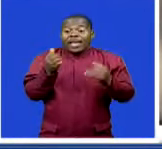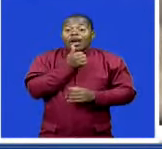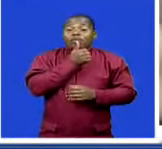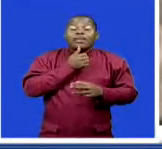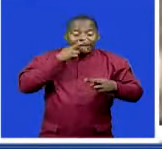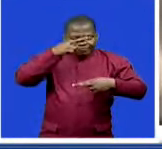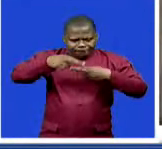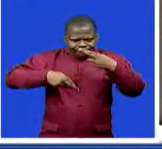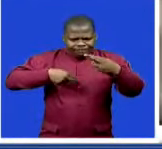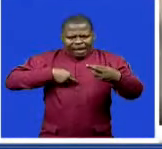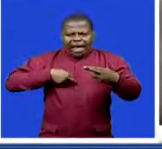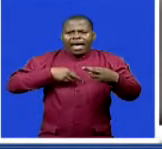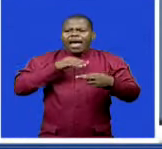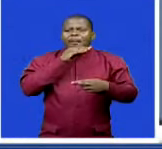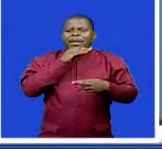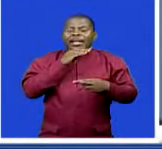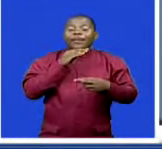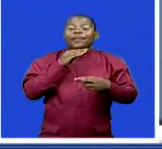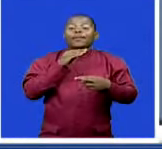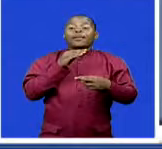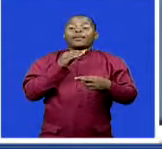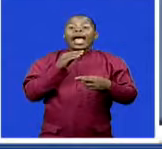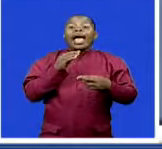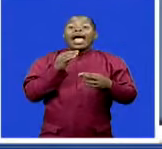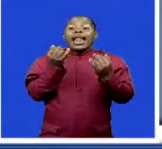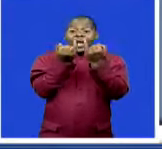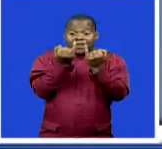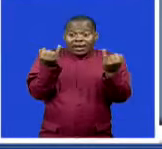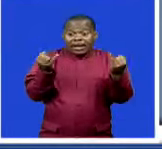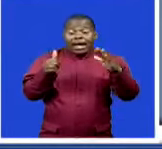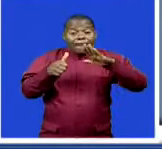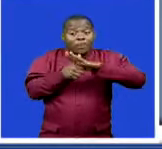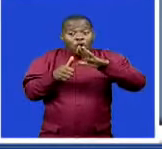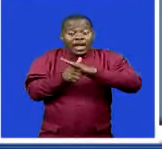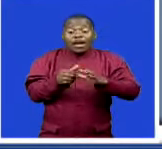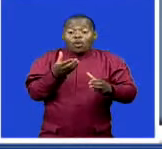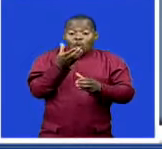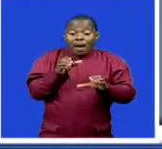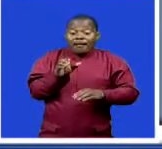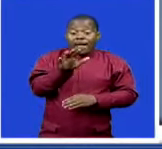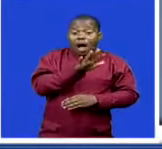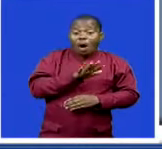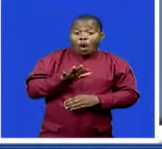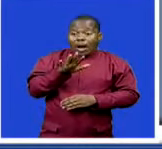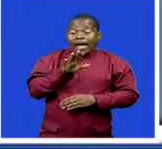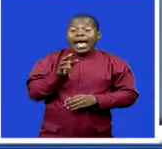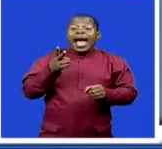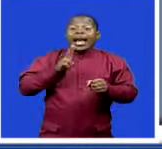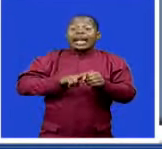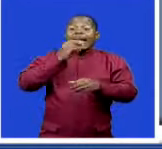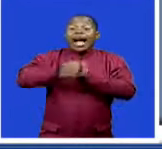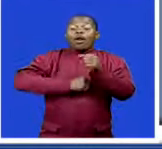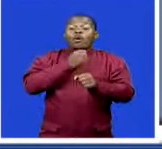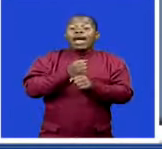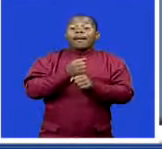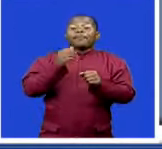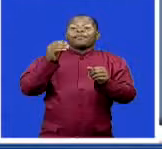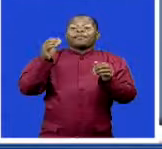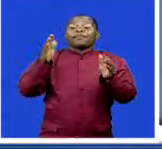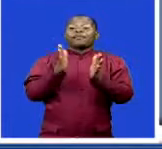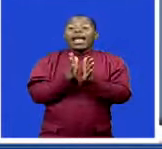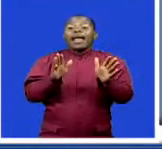Mazibuse umcwa noma angiliphilive. Kwaba imvo le enhle evela kangwane ukuthi simthole mazibuse ngalomnyaka wa 1968 kuleli langa